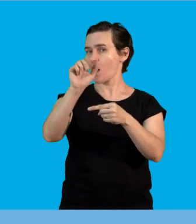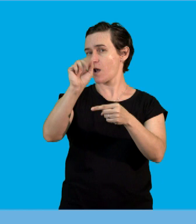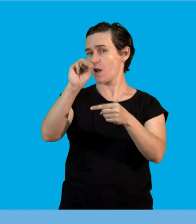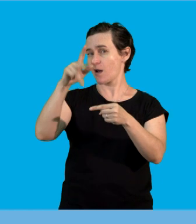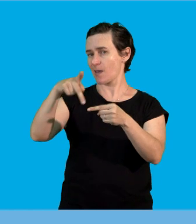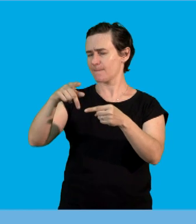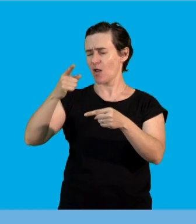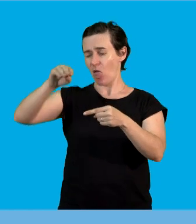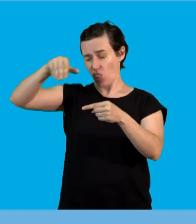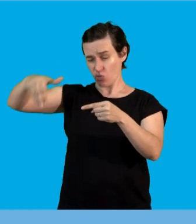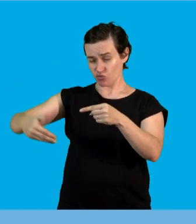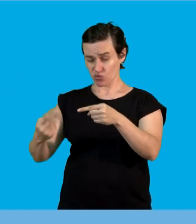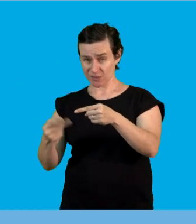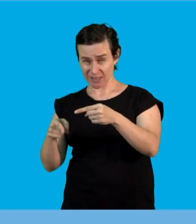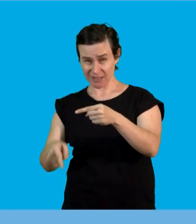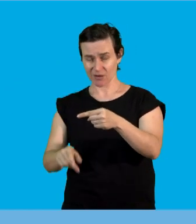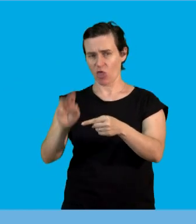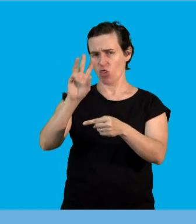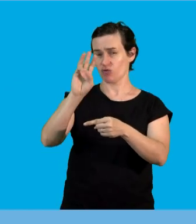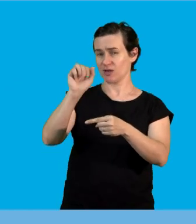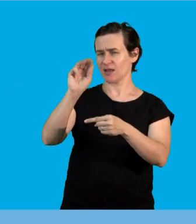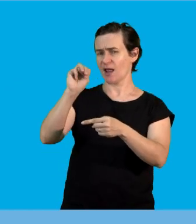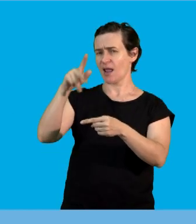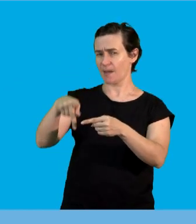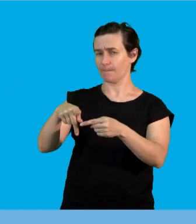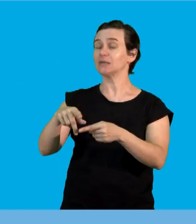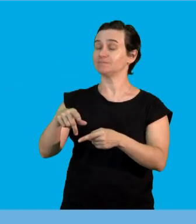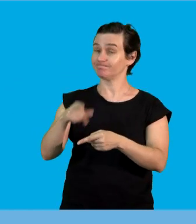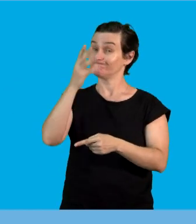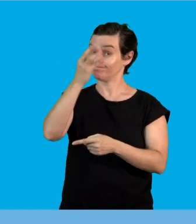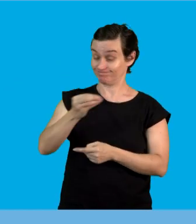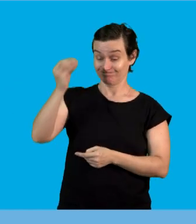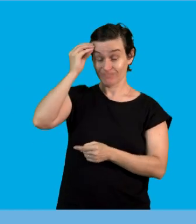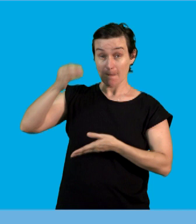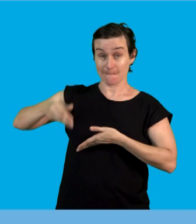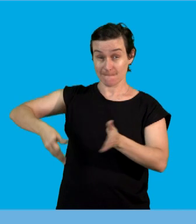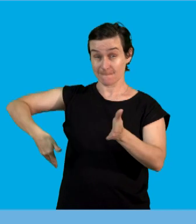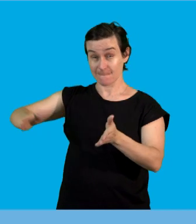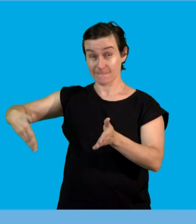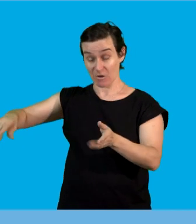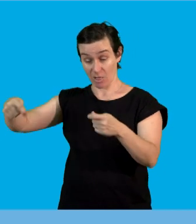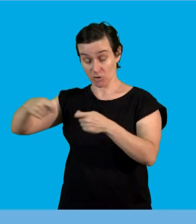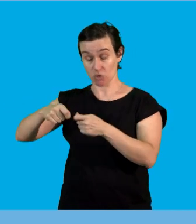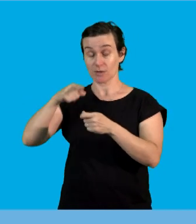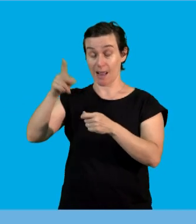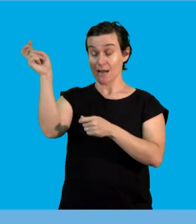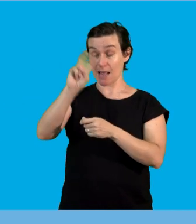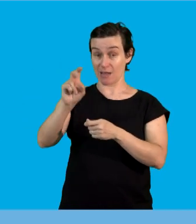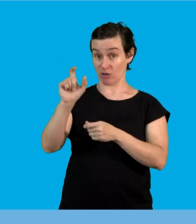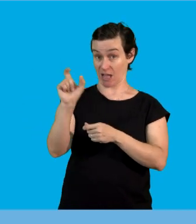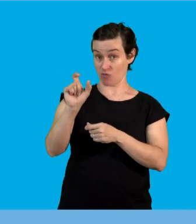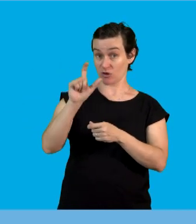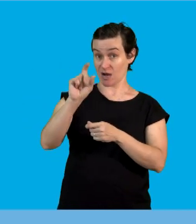and the other one we have 3 amps. Remember, in parallel the current divides. It